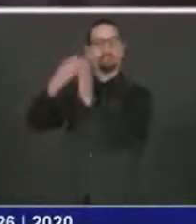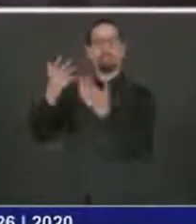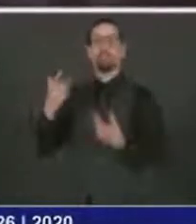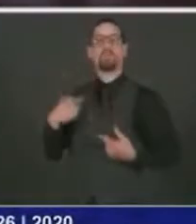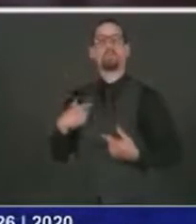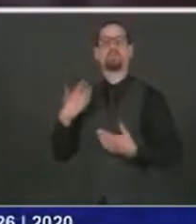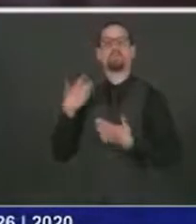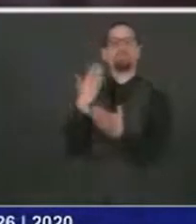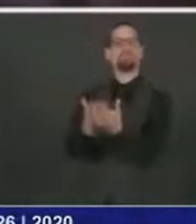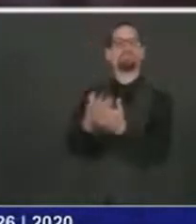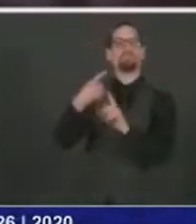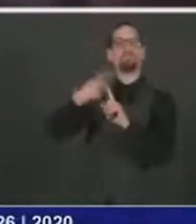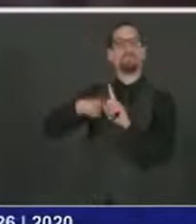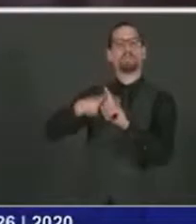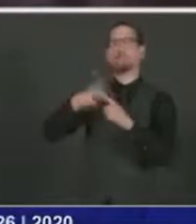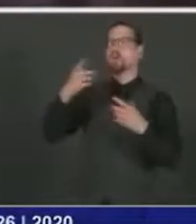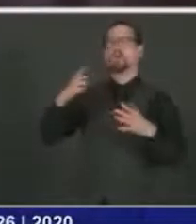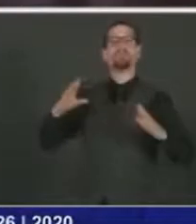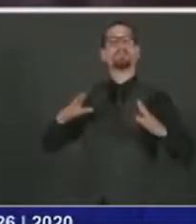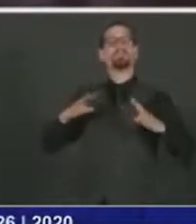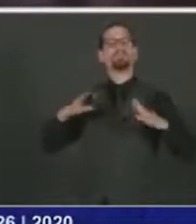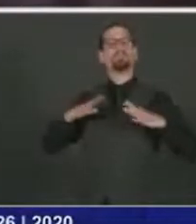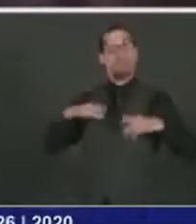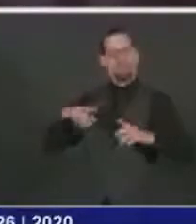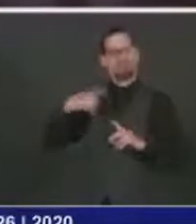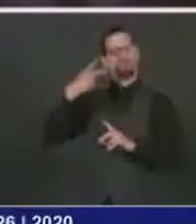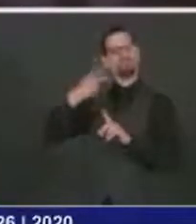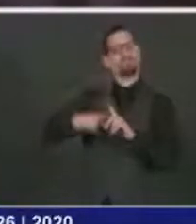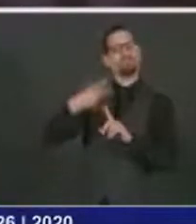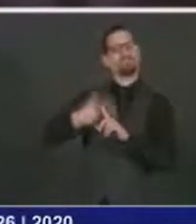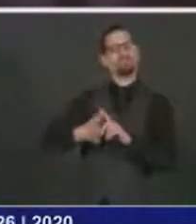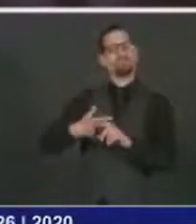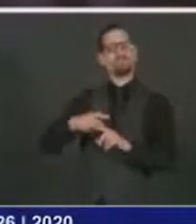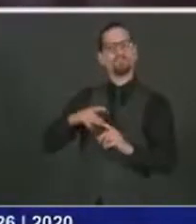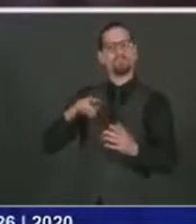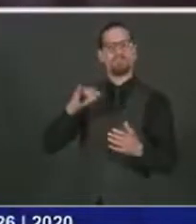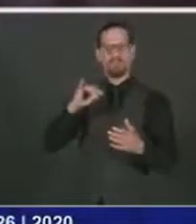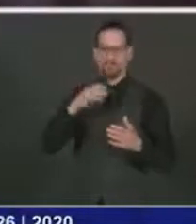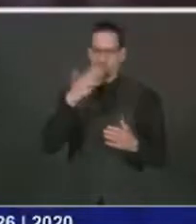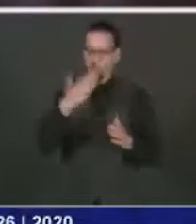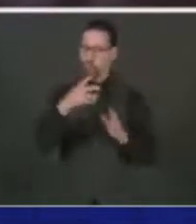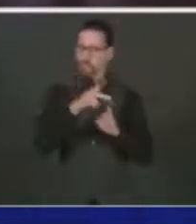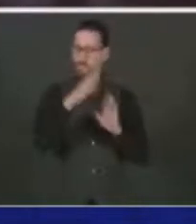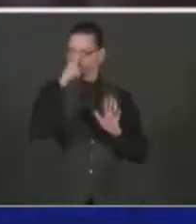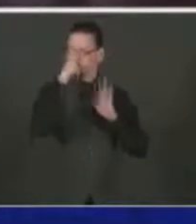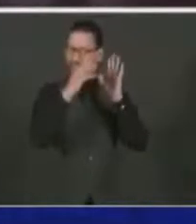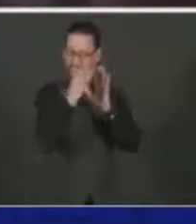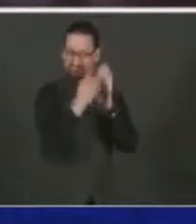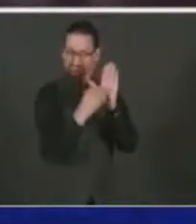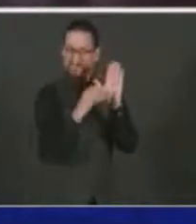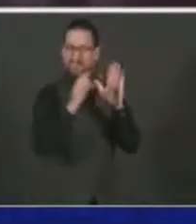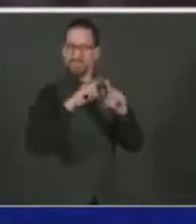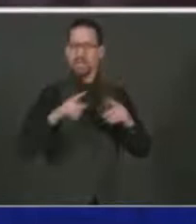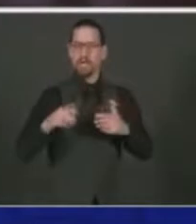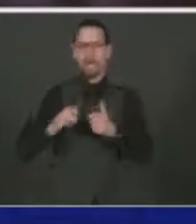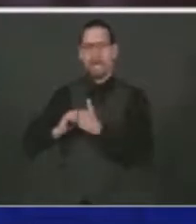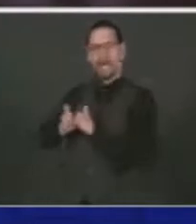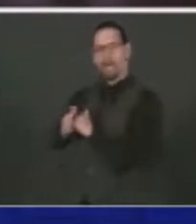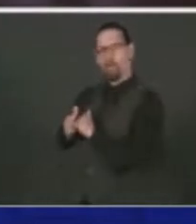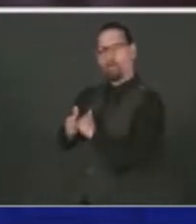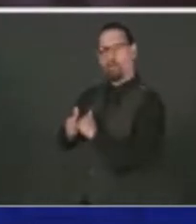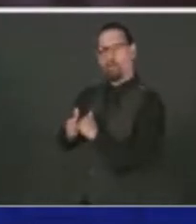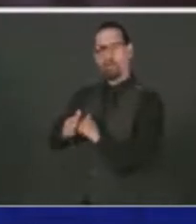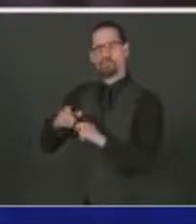summer vacation. So it's a good policy. It's hard to figure out the details. Luckily, we have excess capacity in testing, so we want to try to